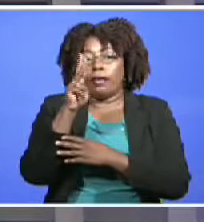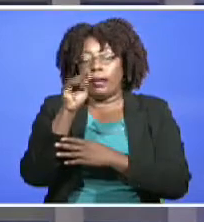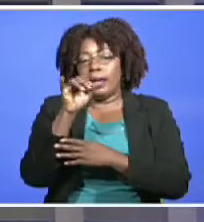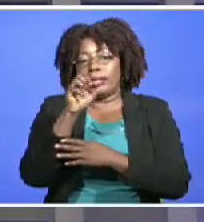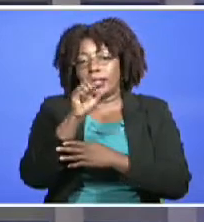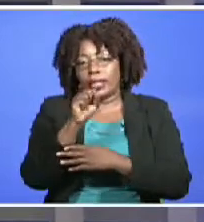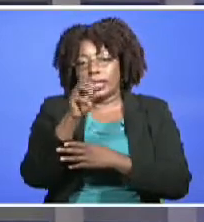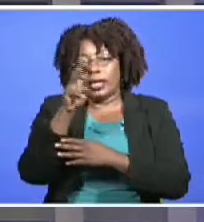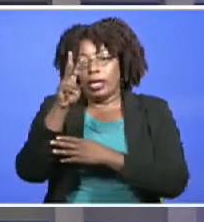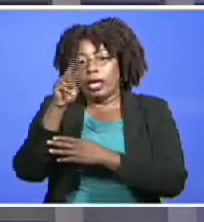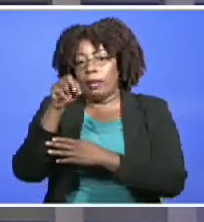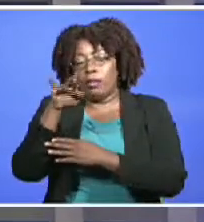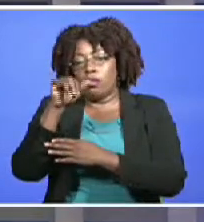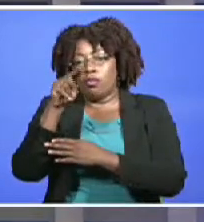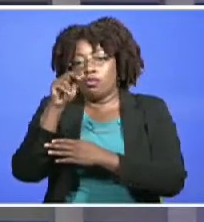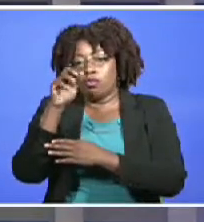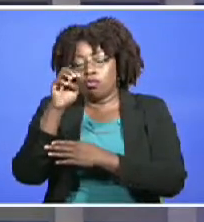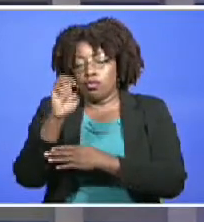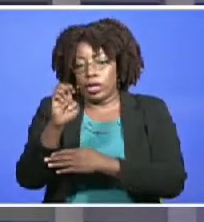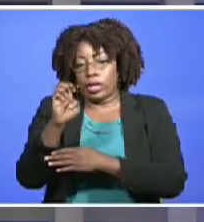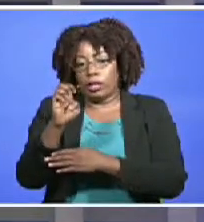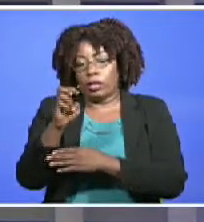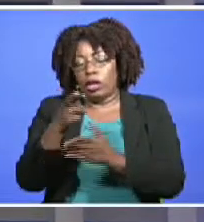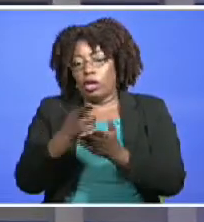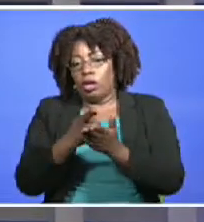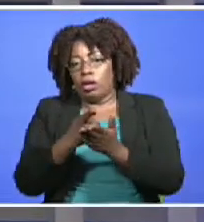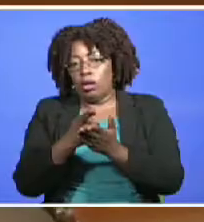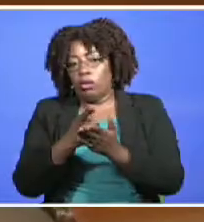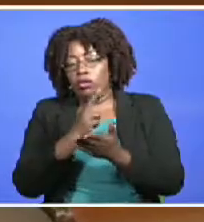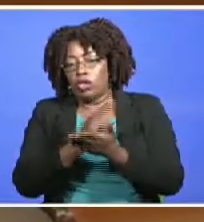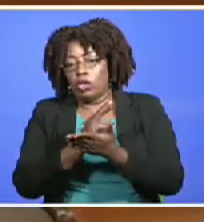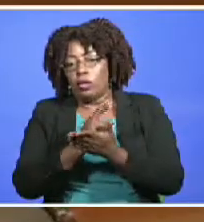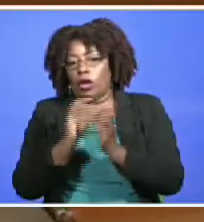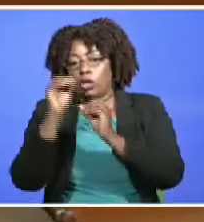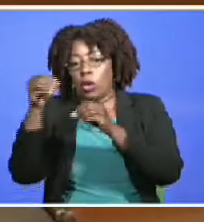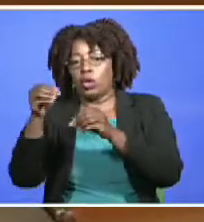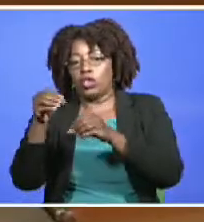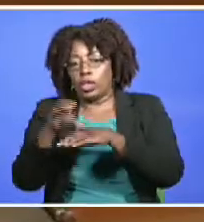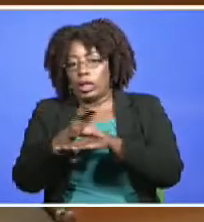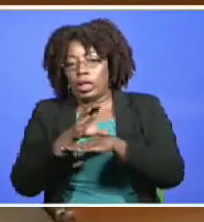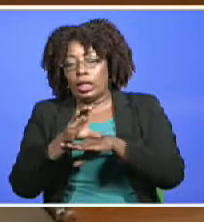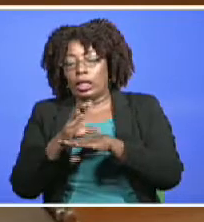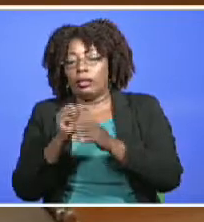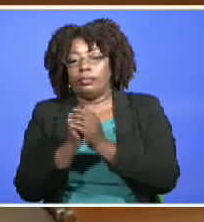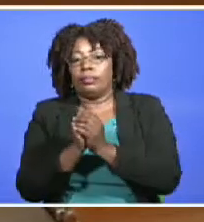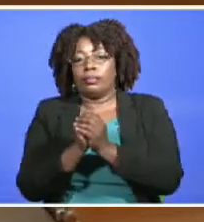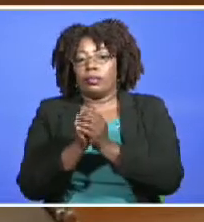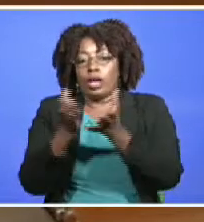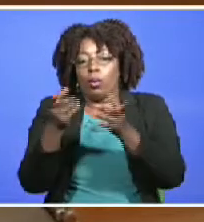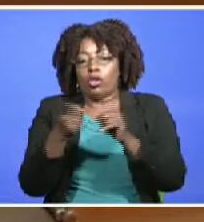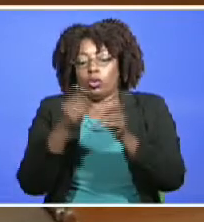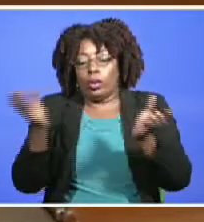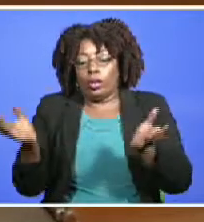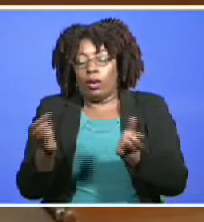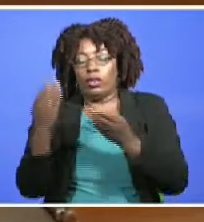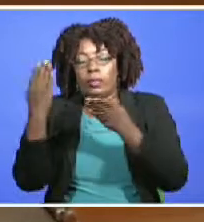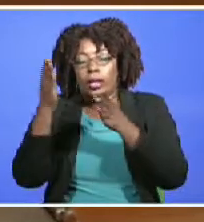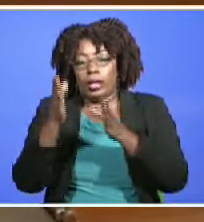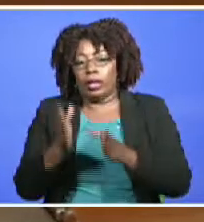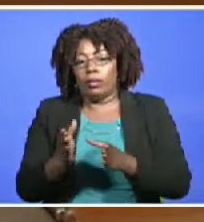Marine Reserve project on Ocean Key. We want to encourage Bahamians, job seekers